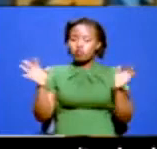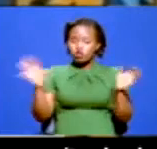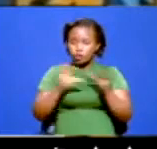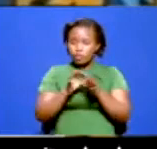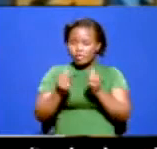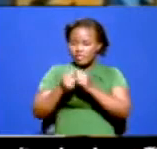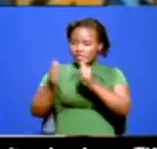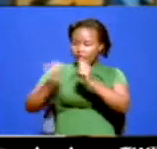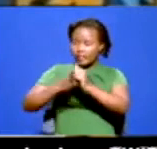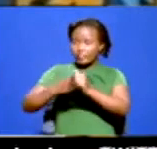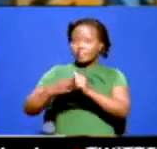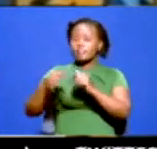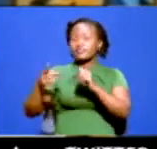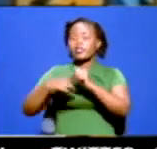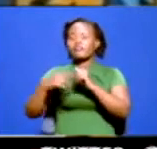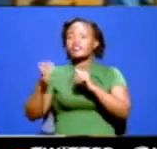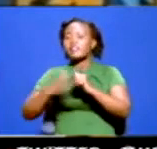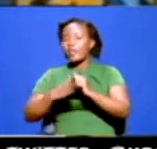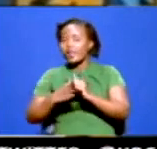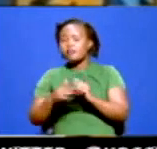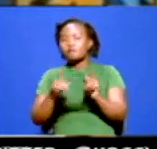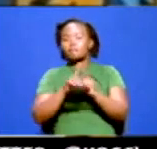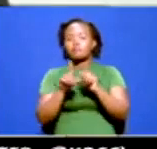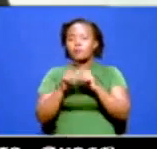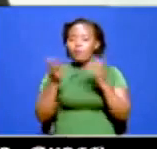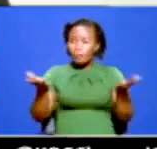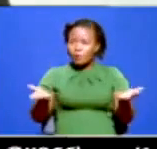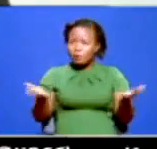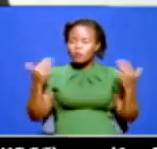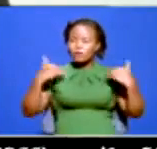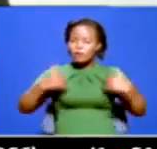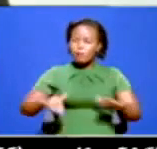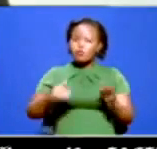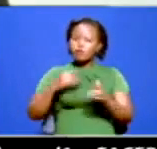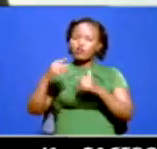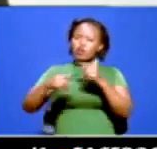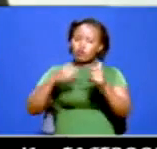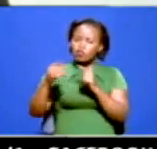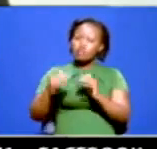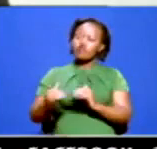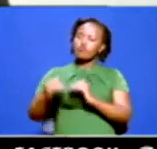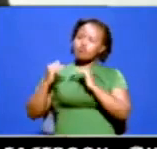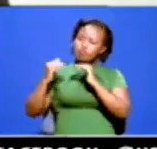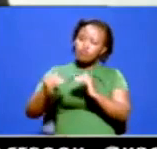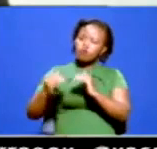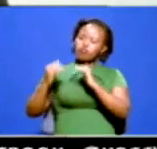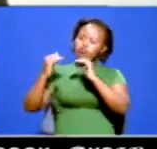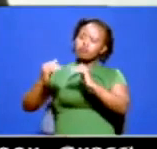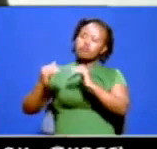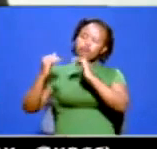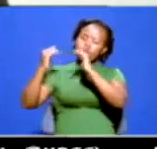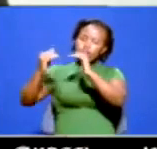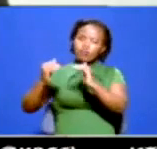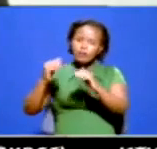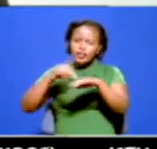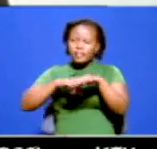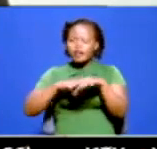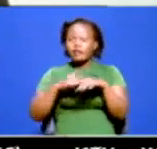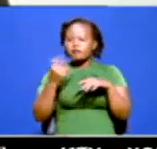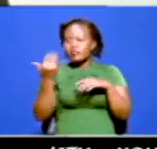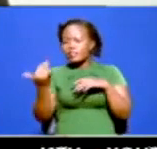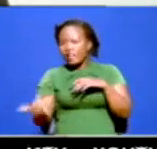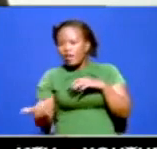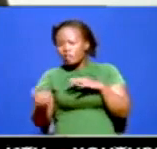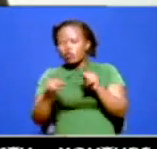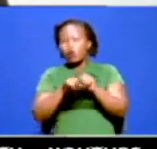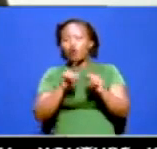and obviously rose through the ranks from a young lieutenant to becoming